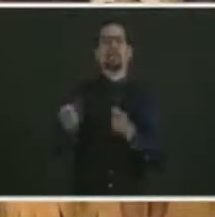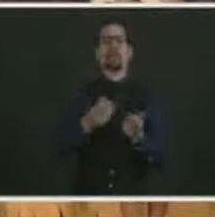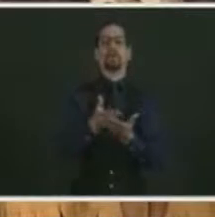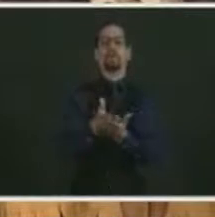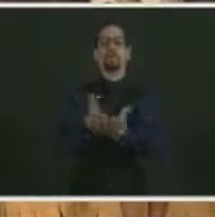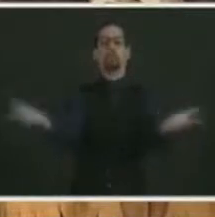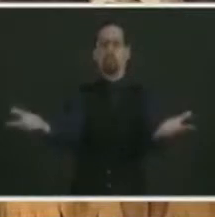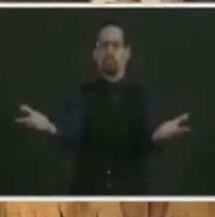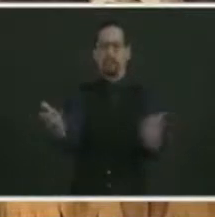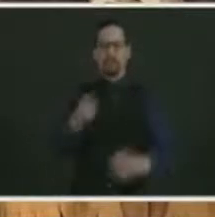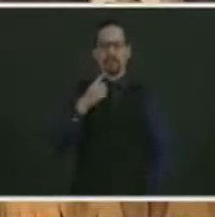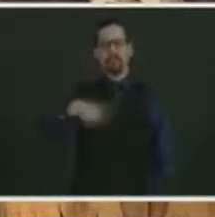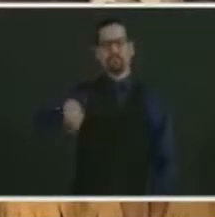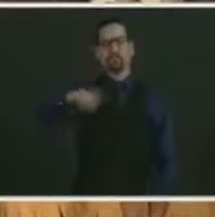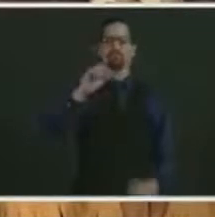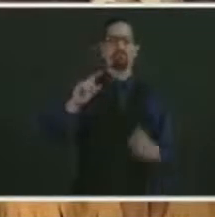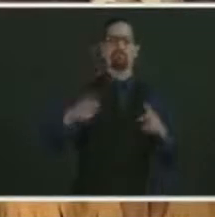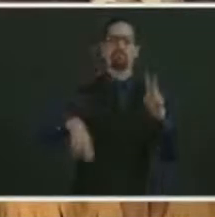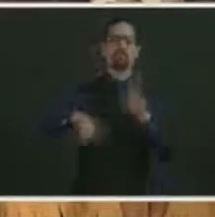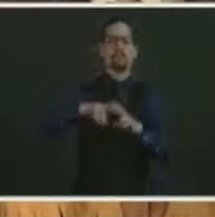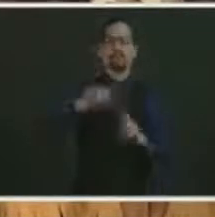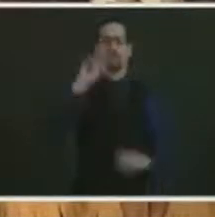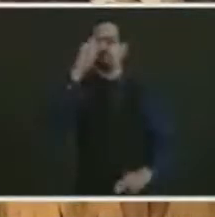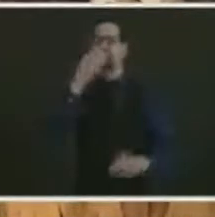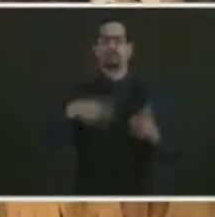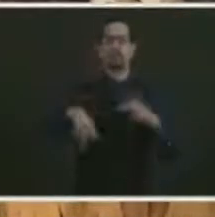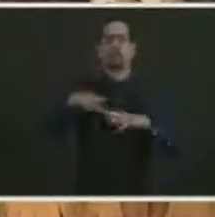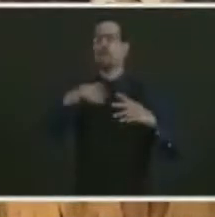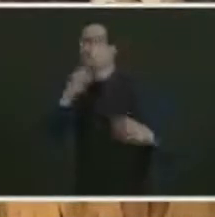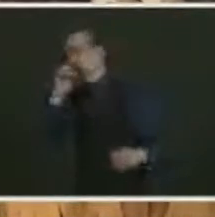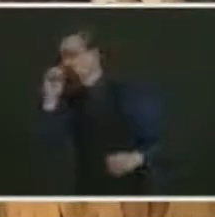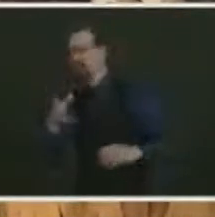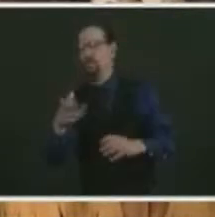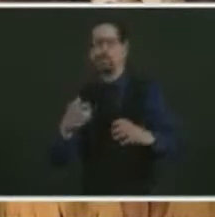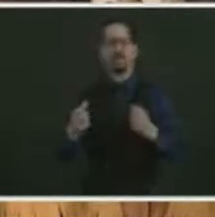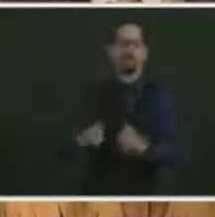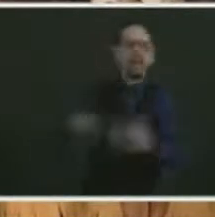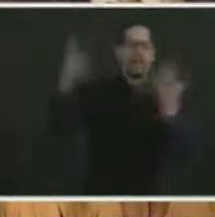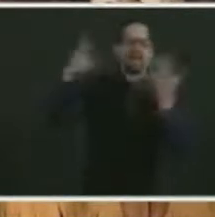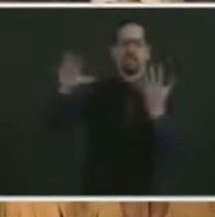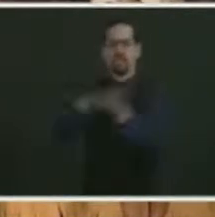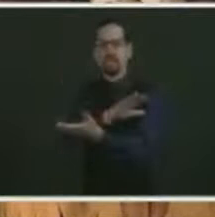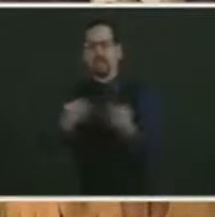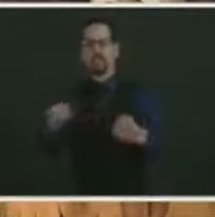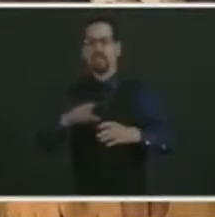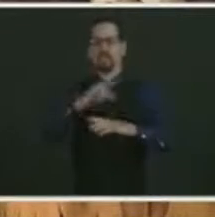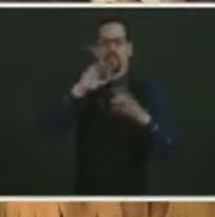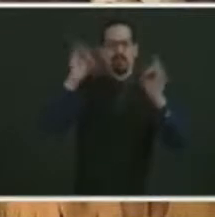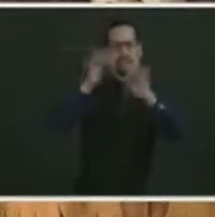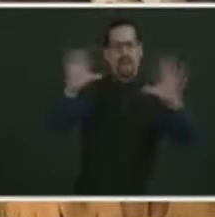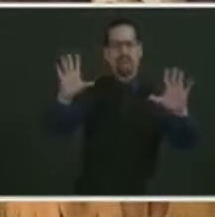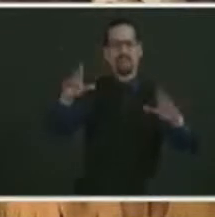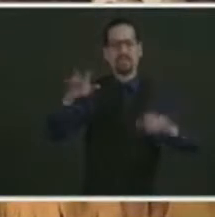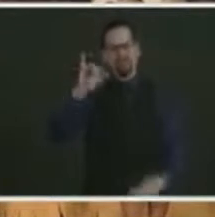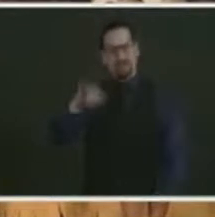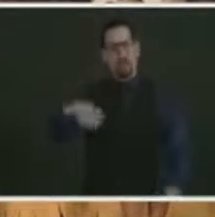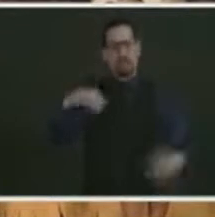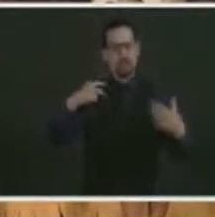to the society. And of course, the Kerner Commission also said, just as you have, that violence is damaging to society. It hurts